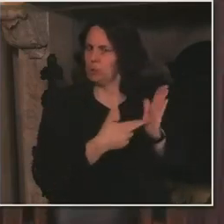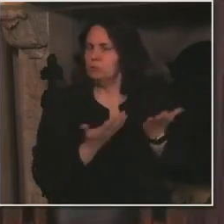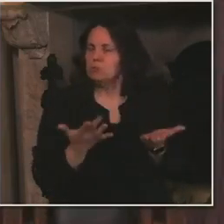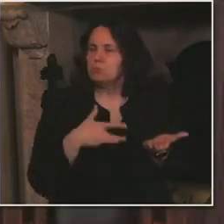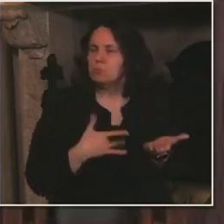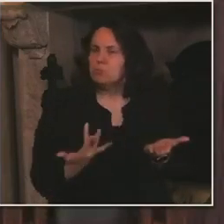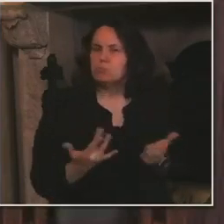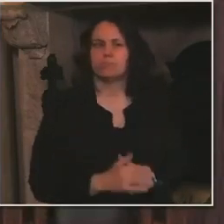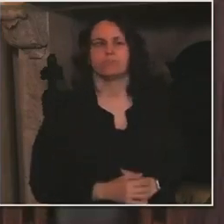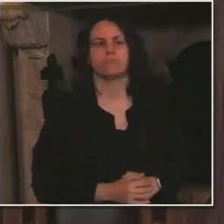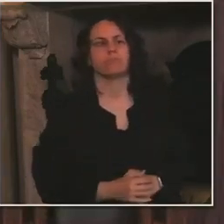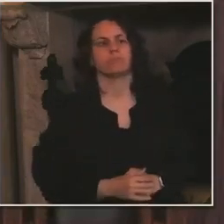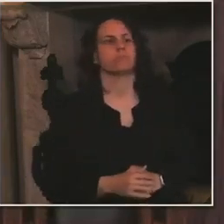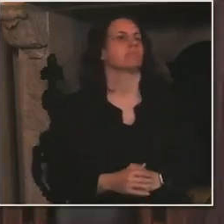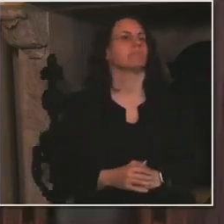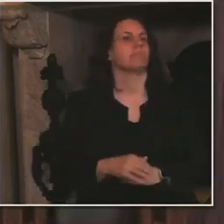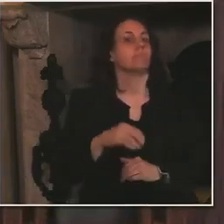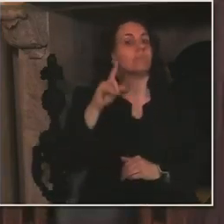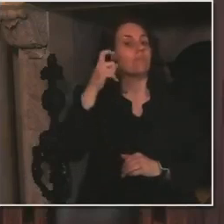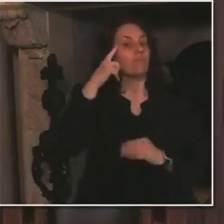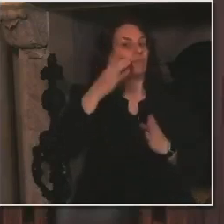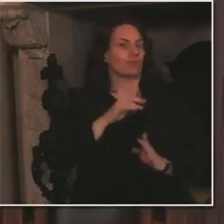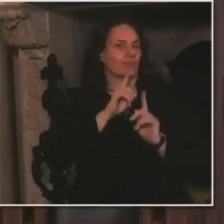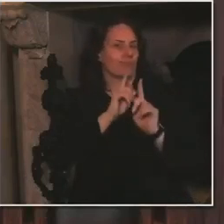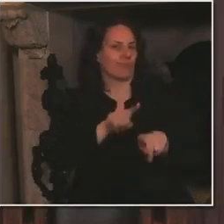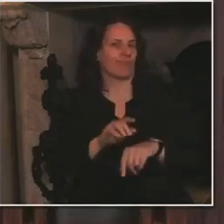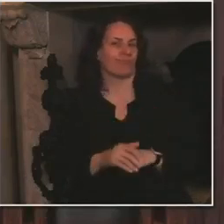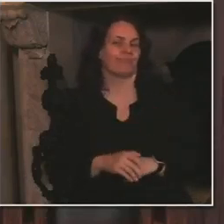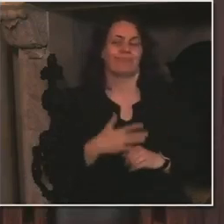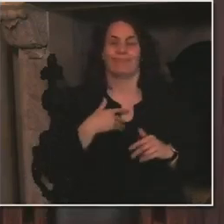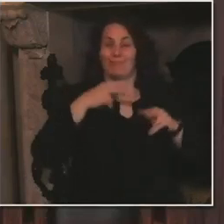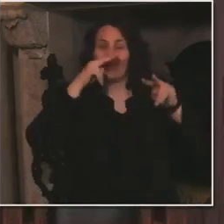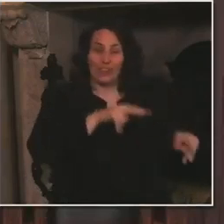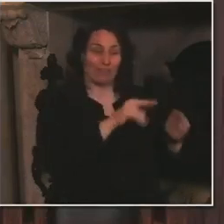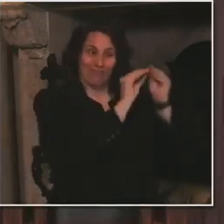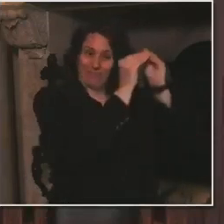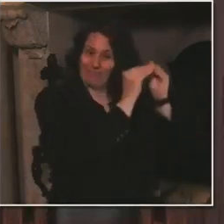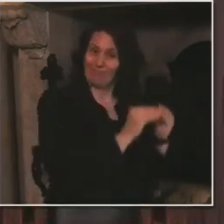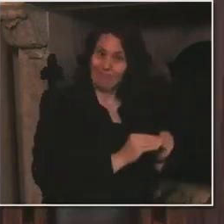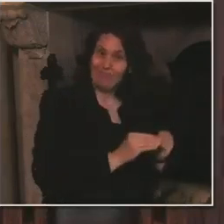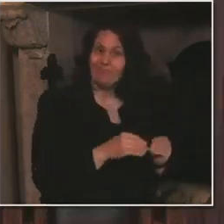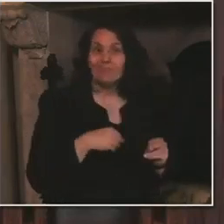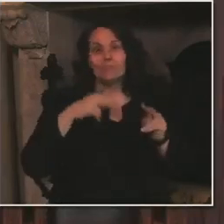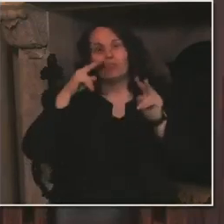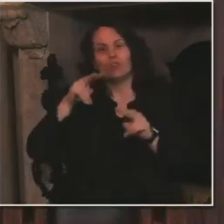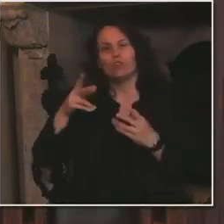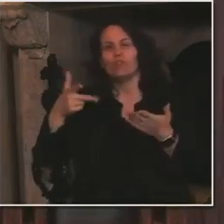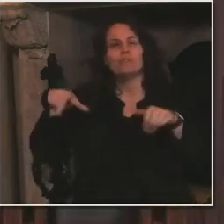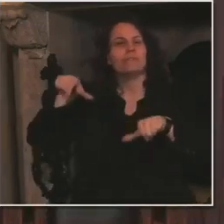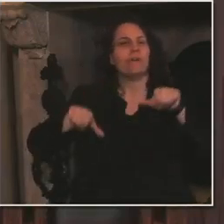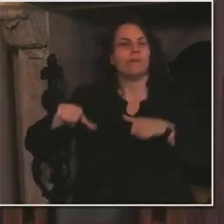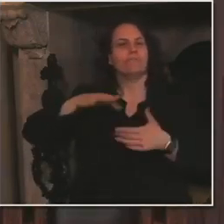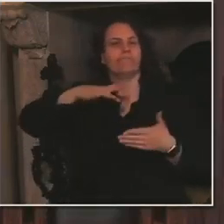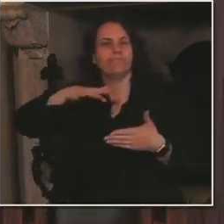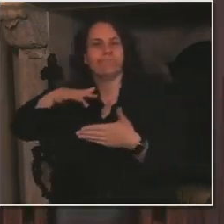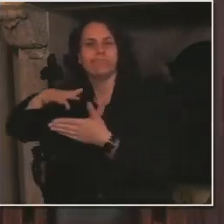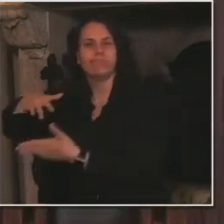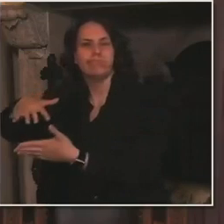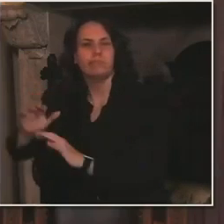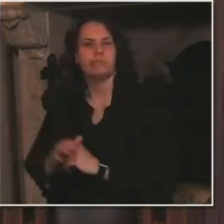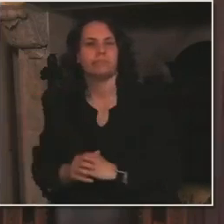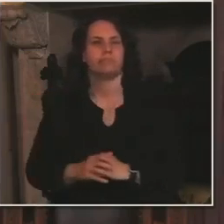involved, and we believe that these activities that we talked about are kind of one-off issues, where it's a